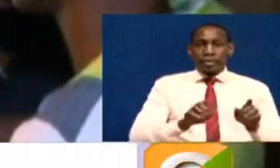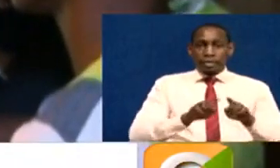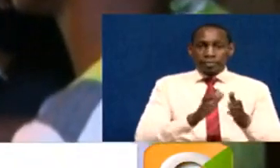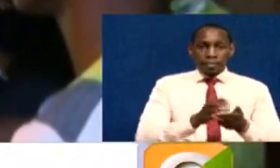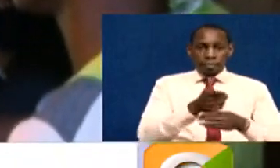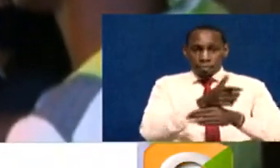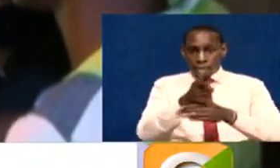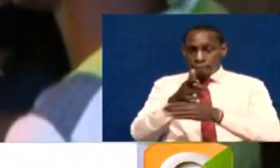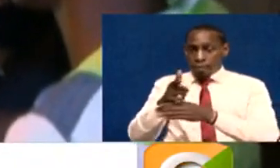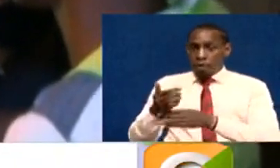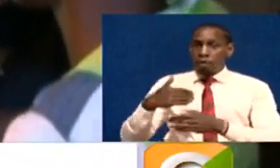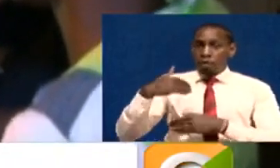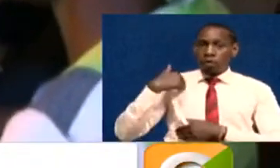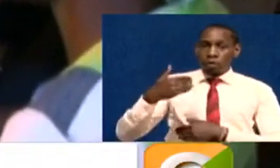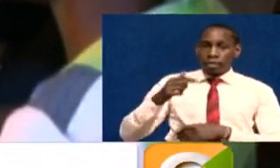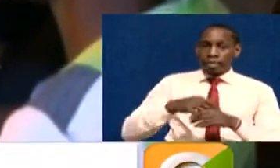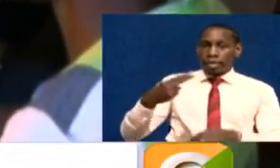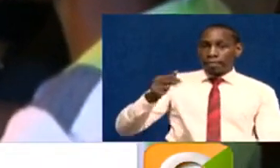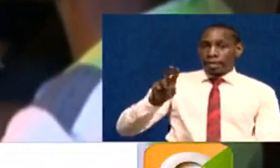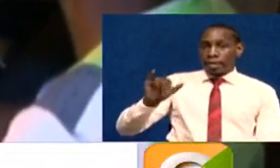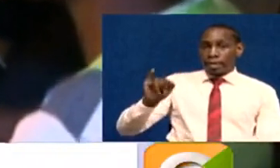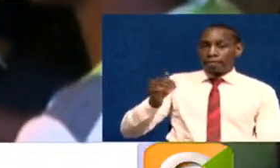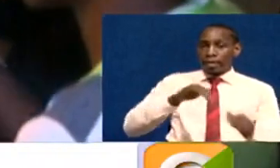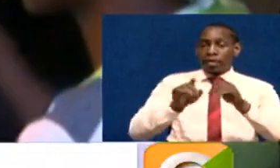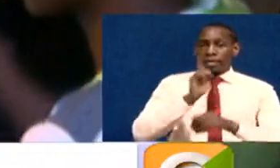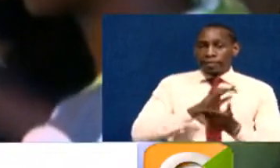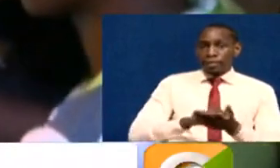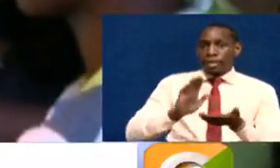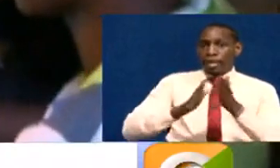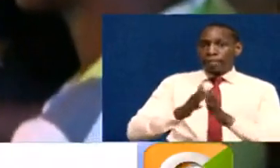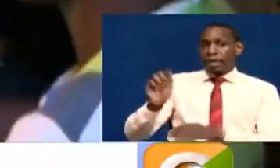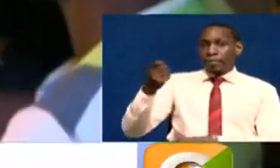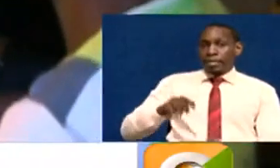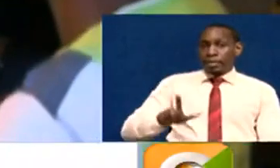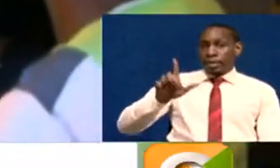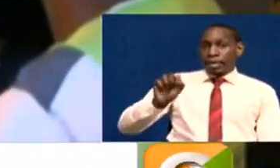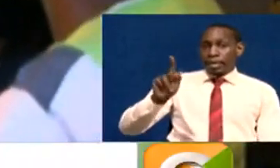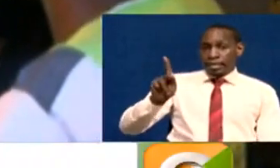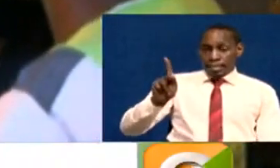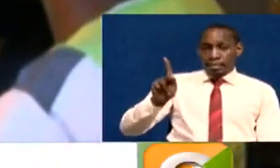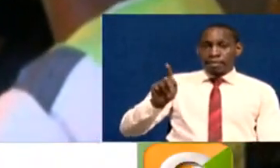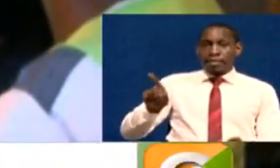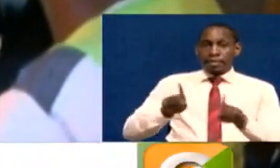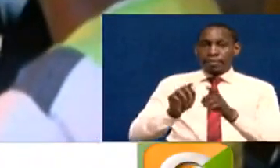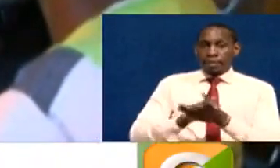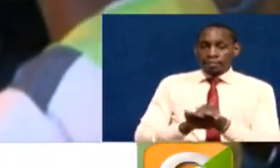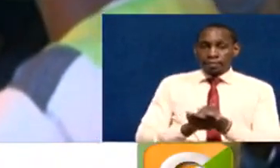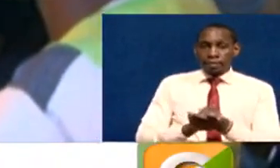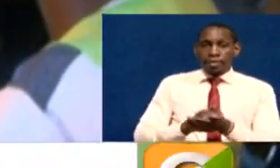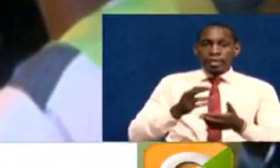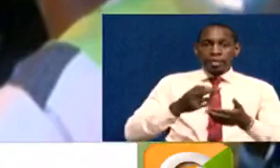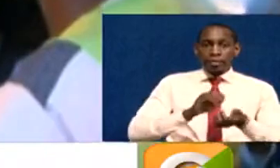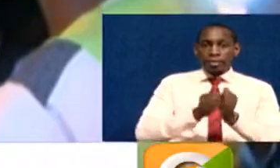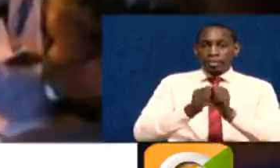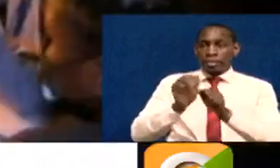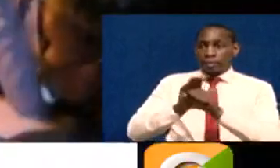we have covered repeatedly, even when Nelson Havi was elected president of the LSK and came with a raft of